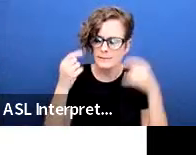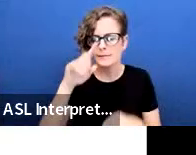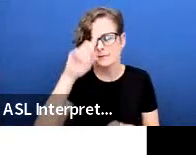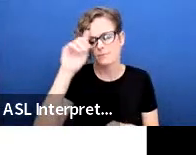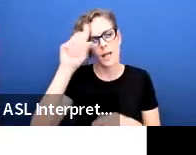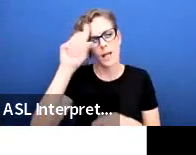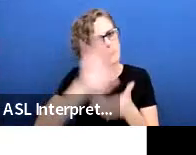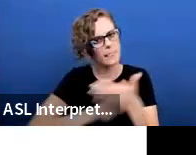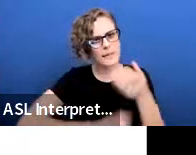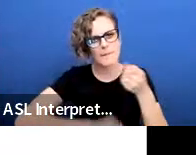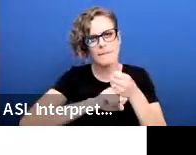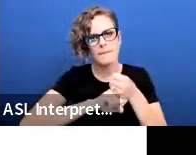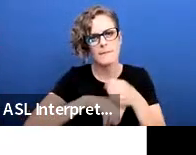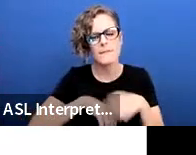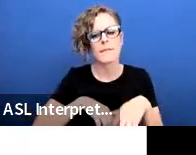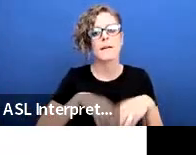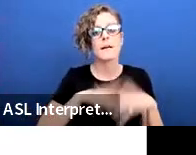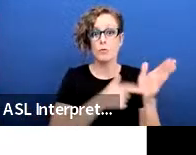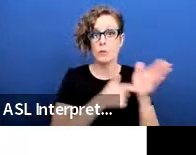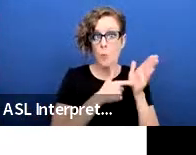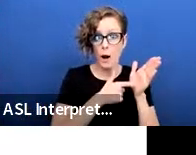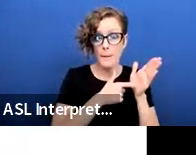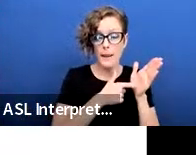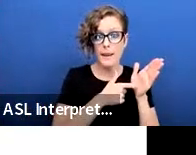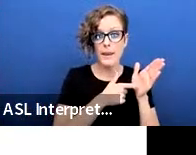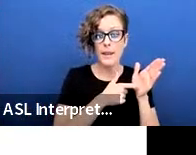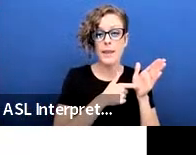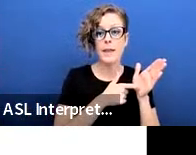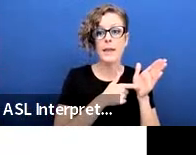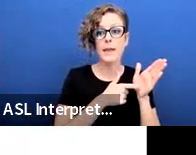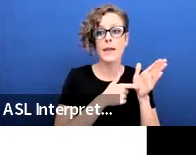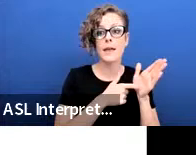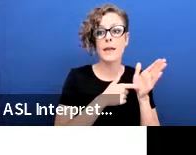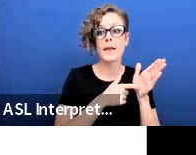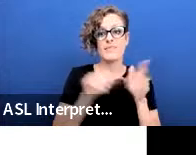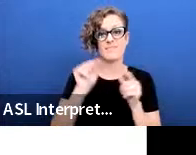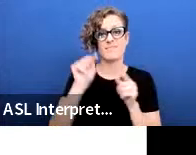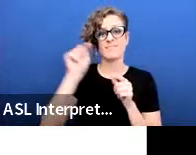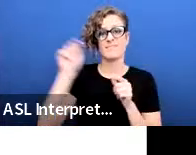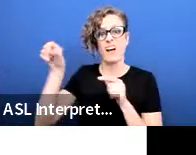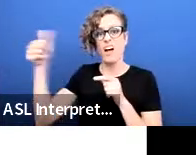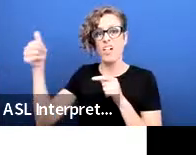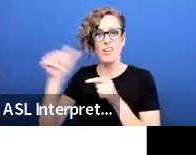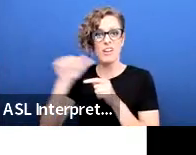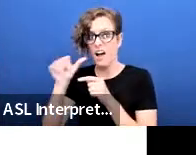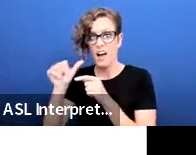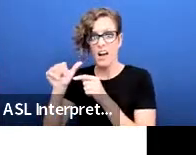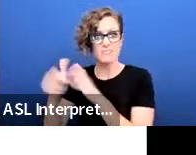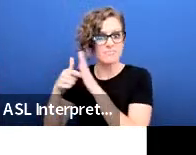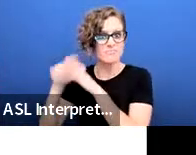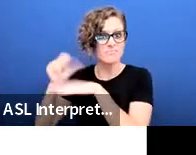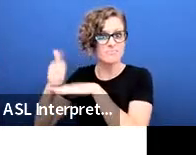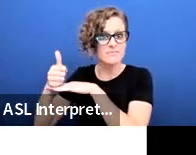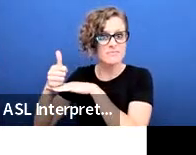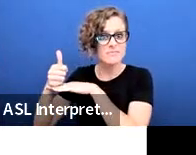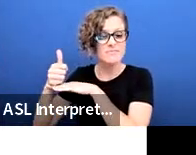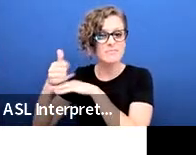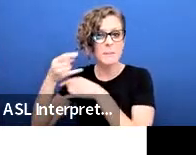the requirement, especially without others implementing something similar, and just with the sort